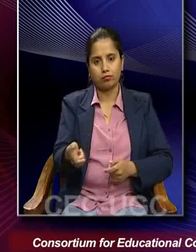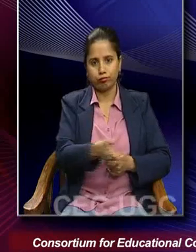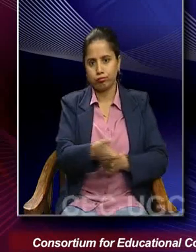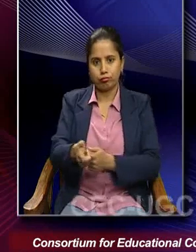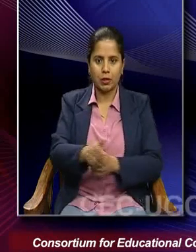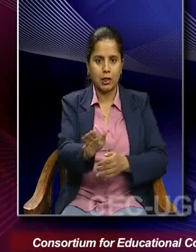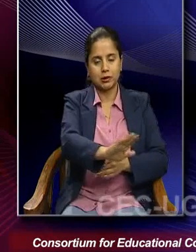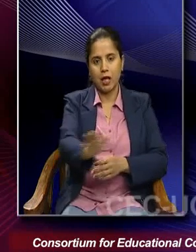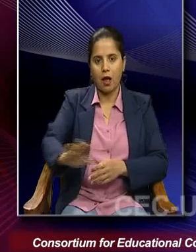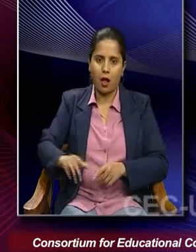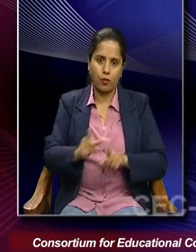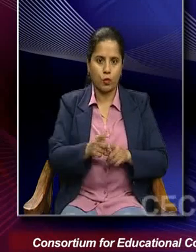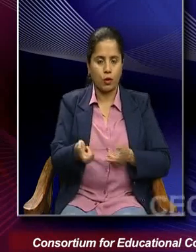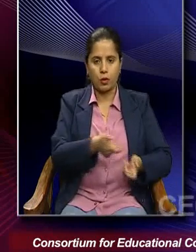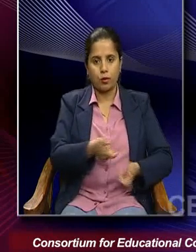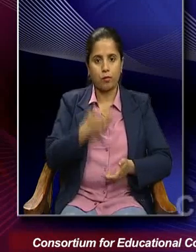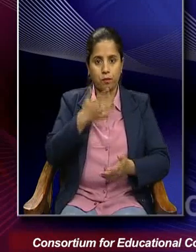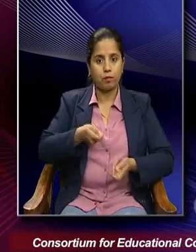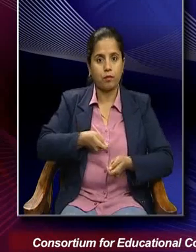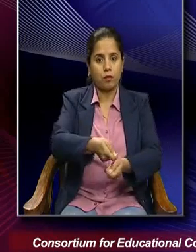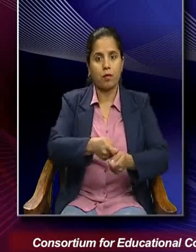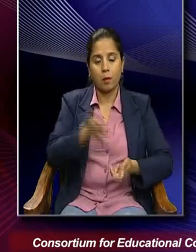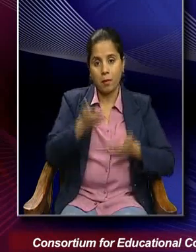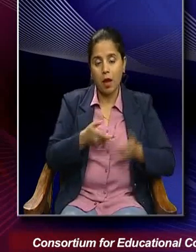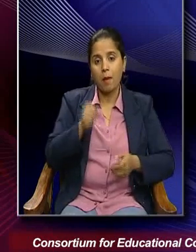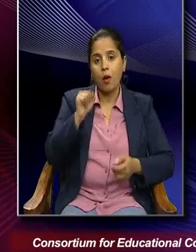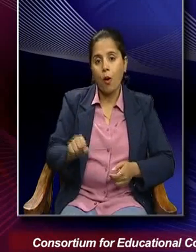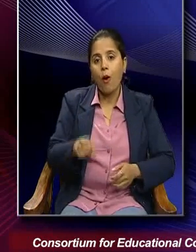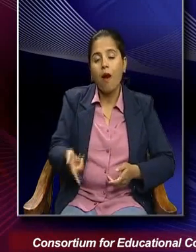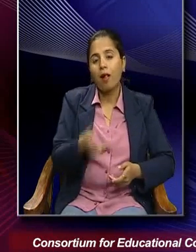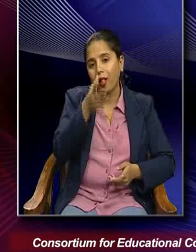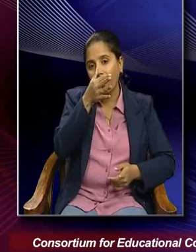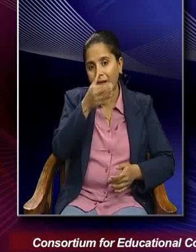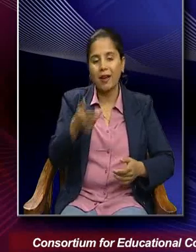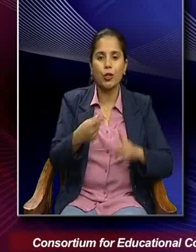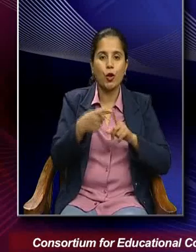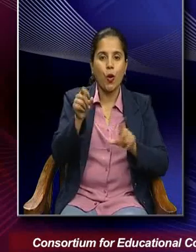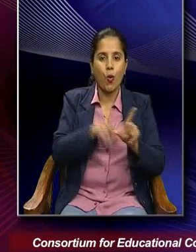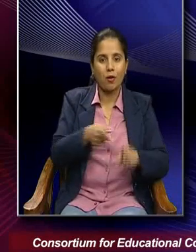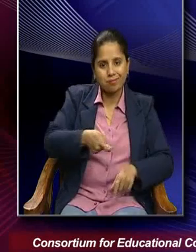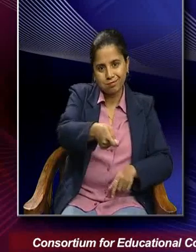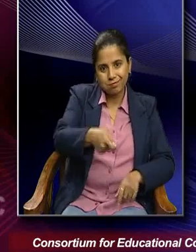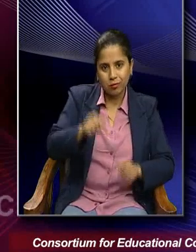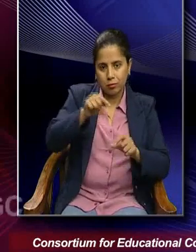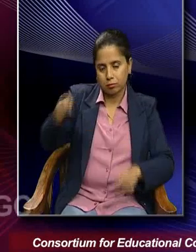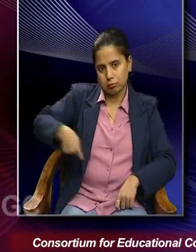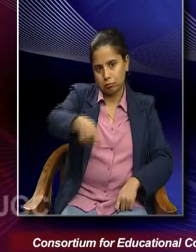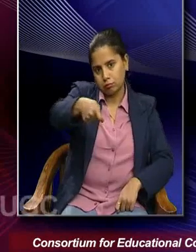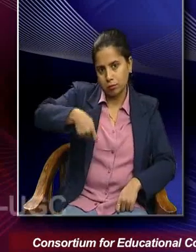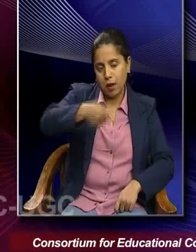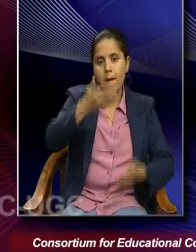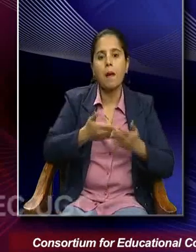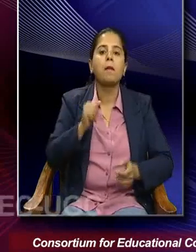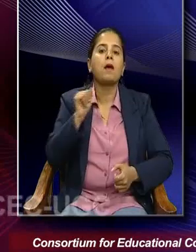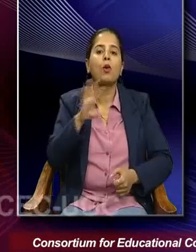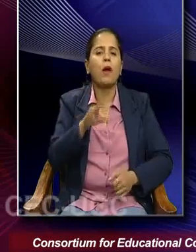cleaner or even a stick around the room. Though nothing will happen, but the child is just aiming